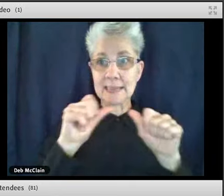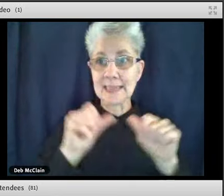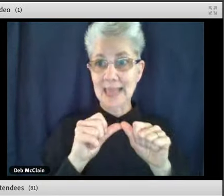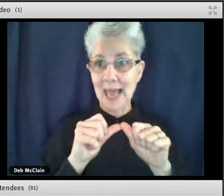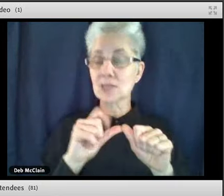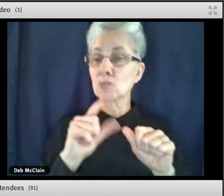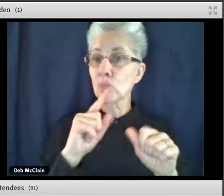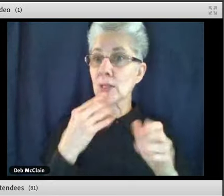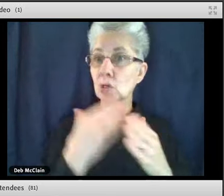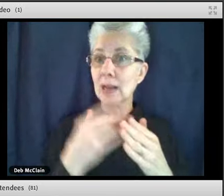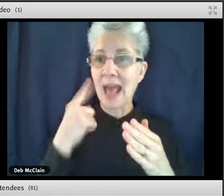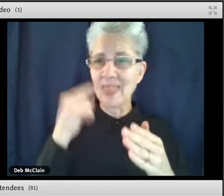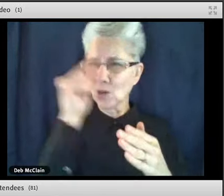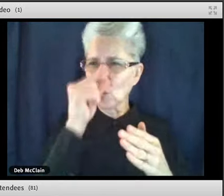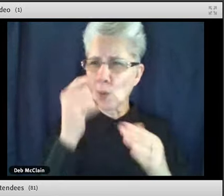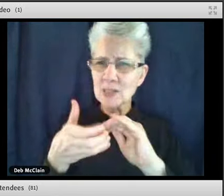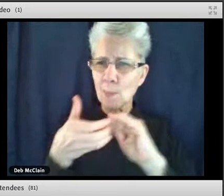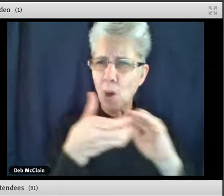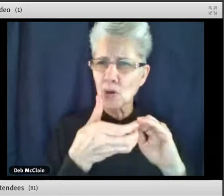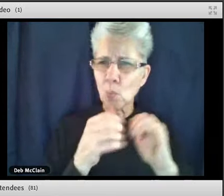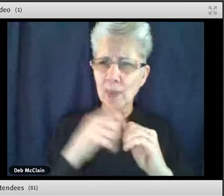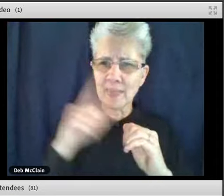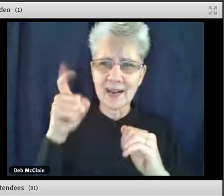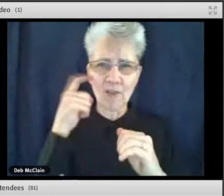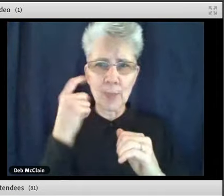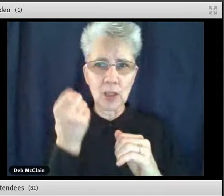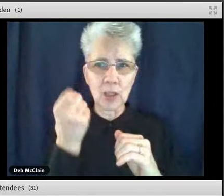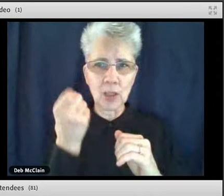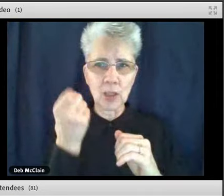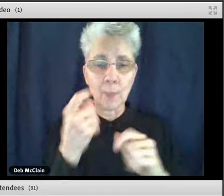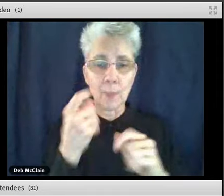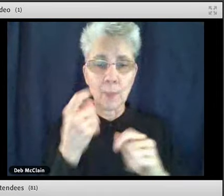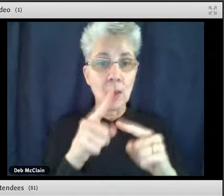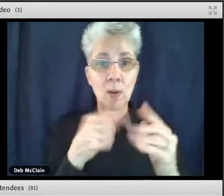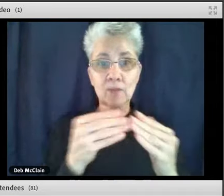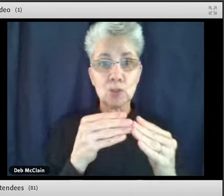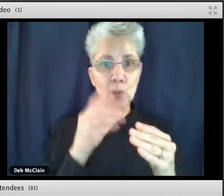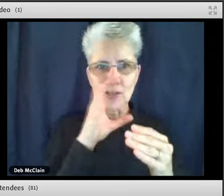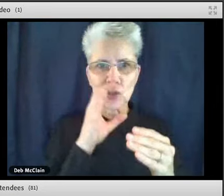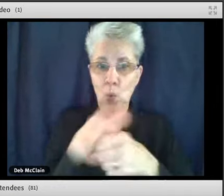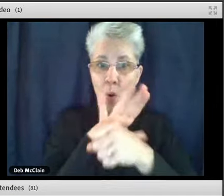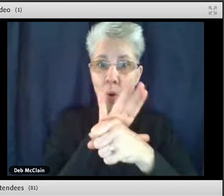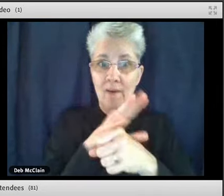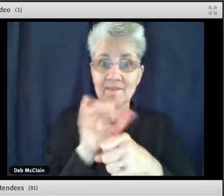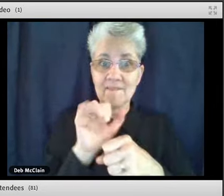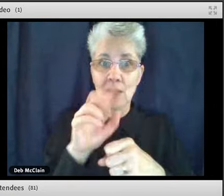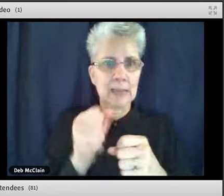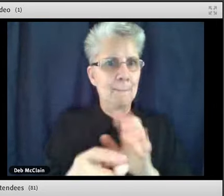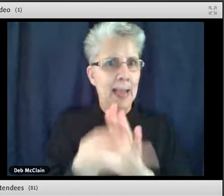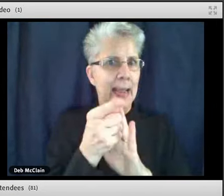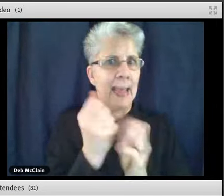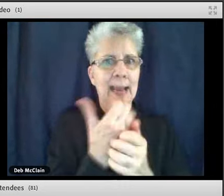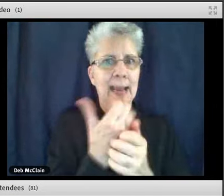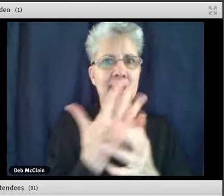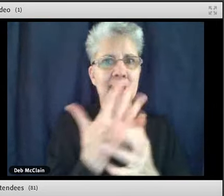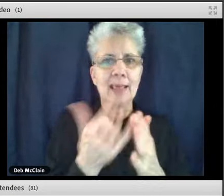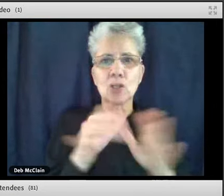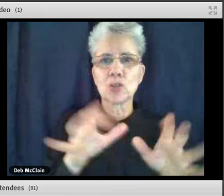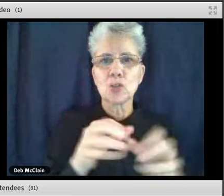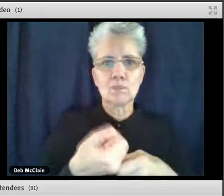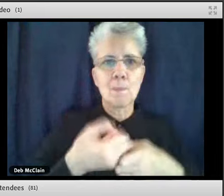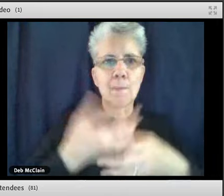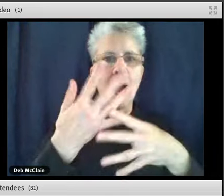there. I'm not going to go into every site here, but this is probably one of the most famous, and it's called Snopes. And I'm going to share my screen with you again